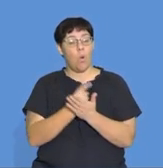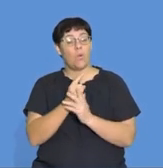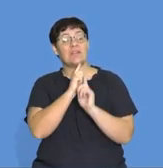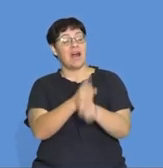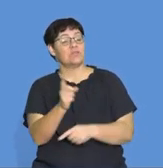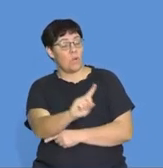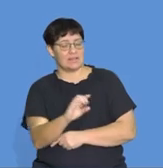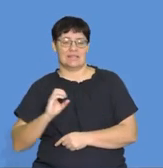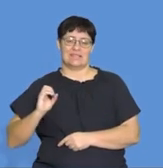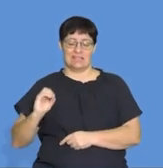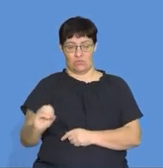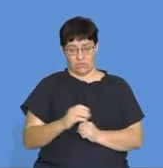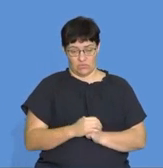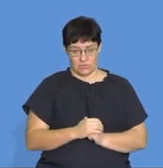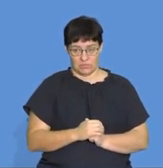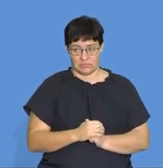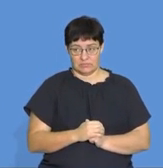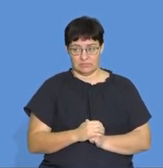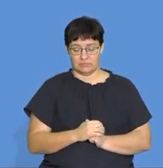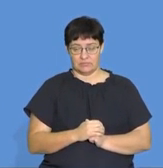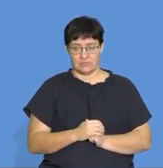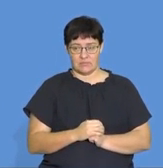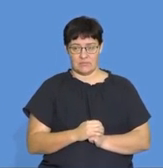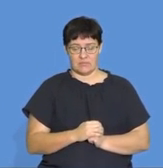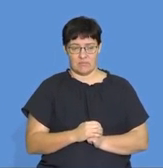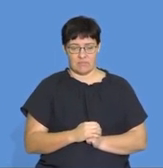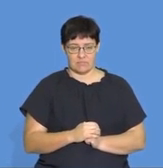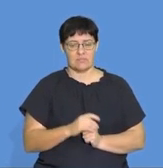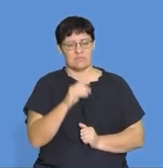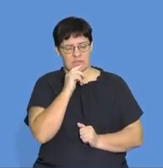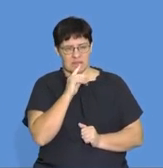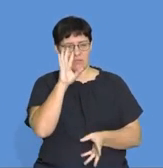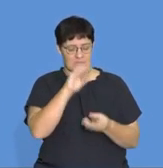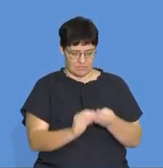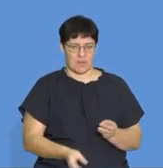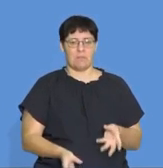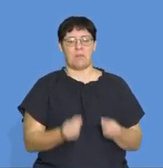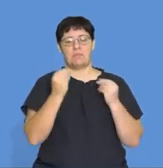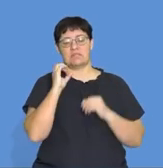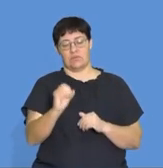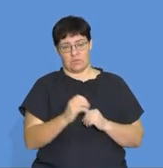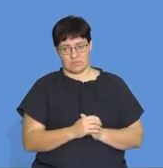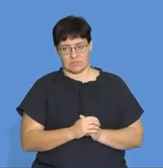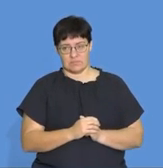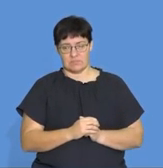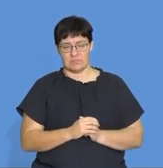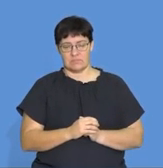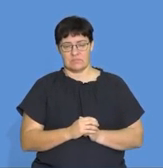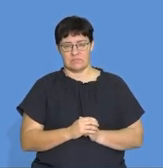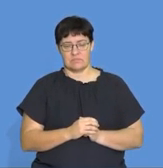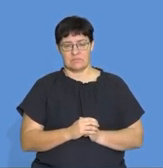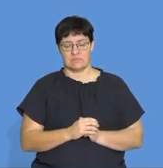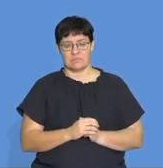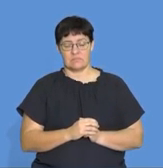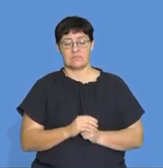get 0 as my final answer, right? That's what adds up to 0 means. The numbers, these